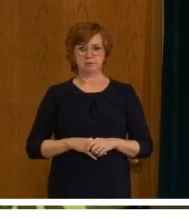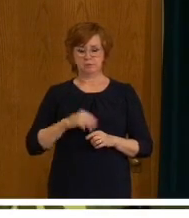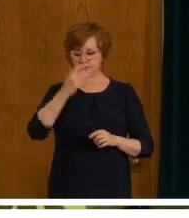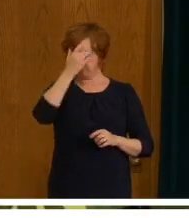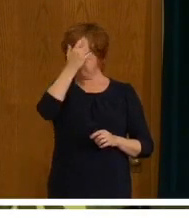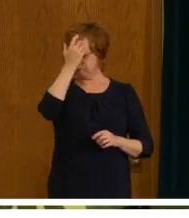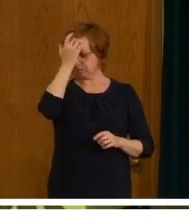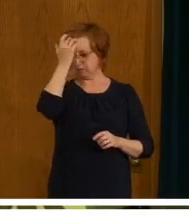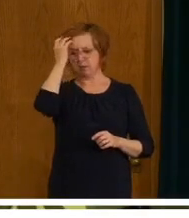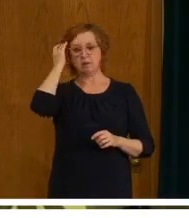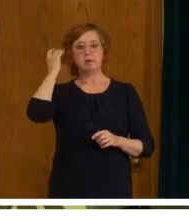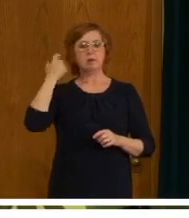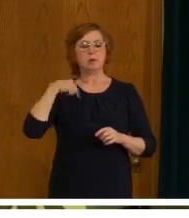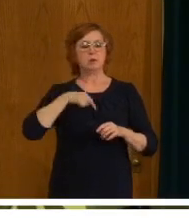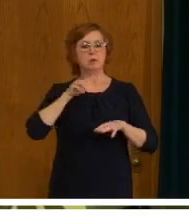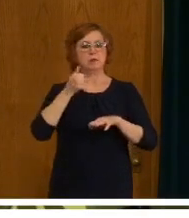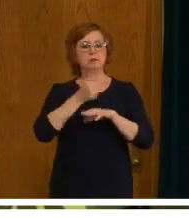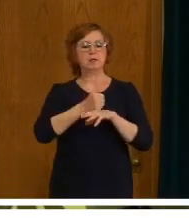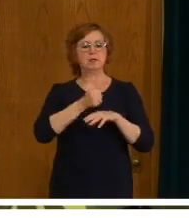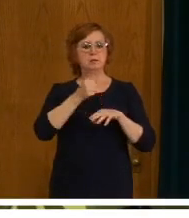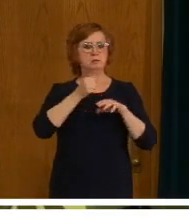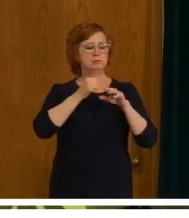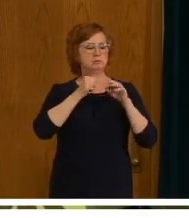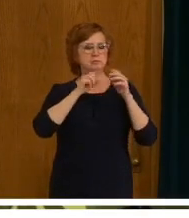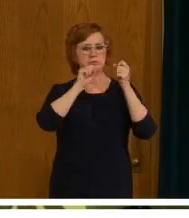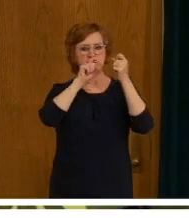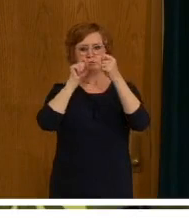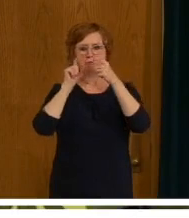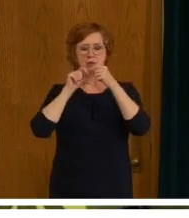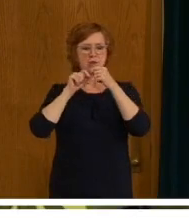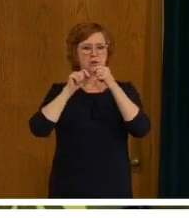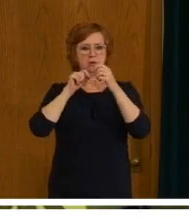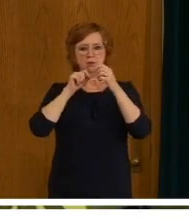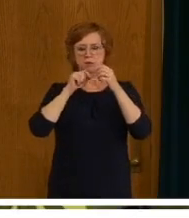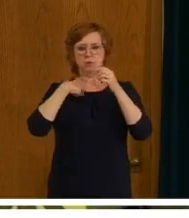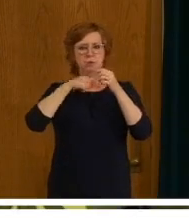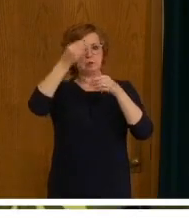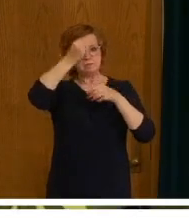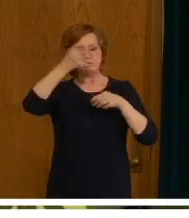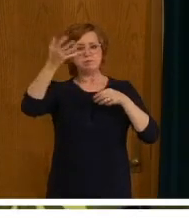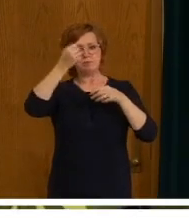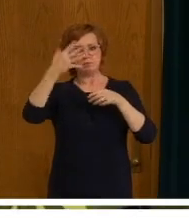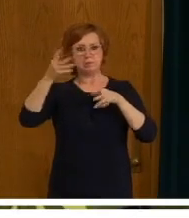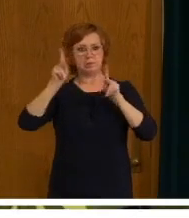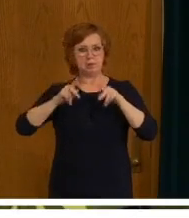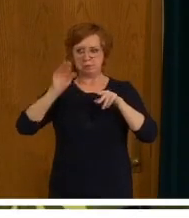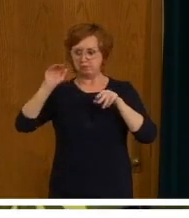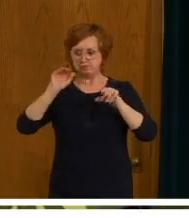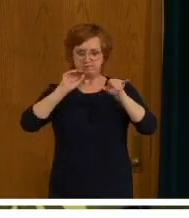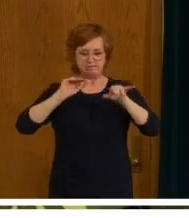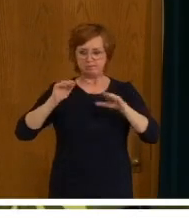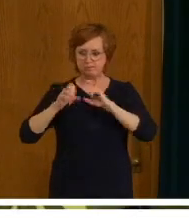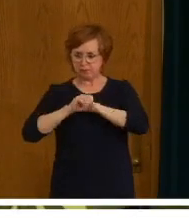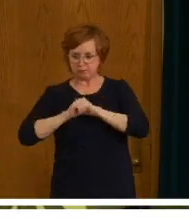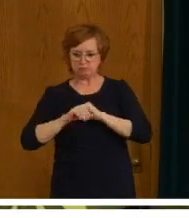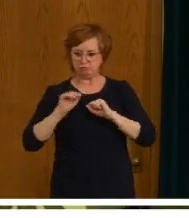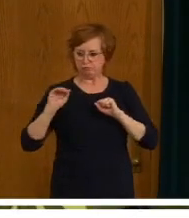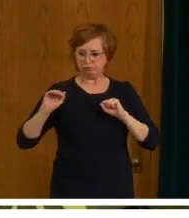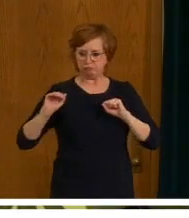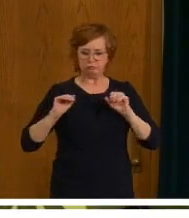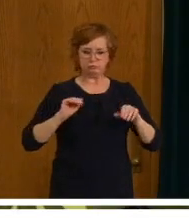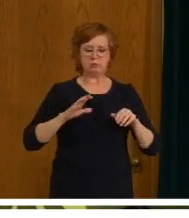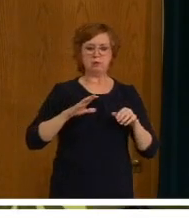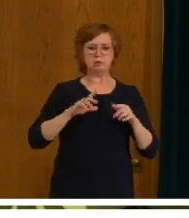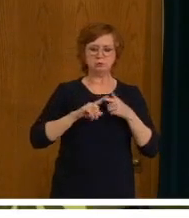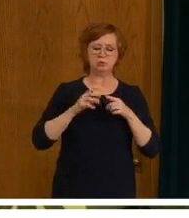across the province, reaching out to all Saskatchewan people to remind them of the importance to get vaccinated and to ask